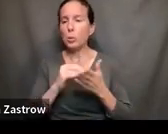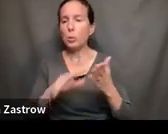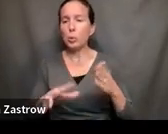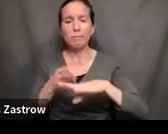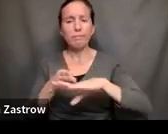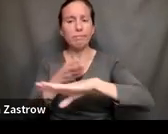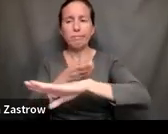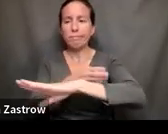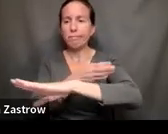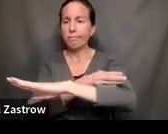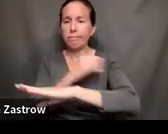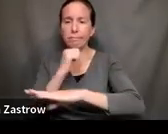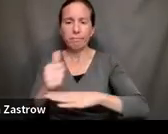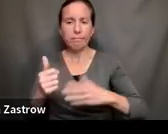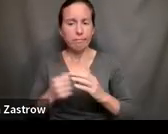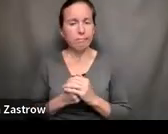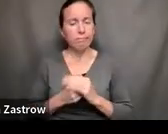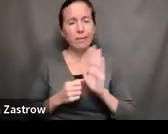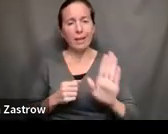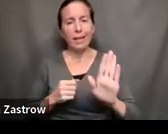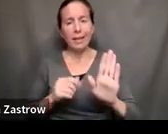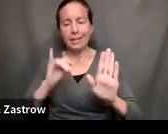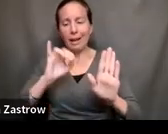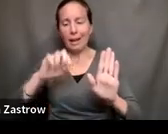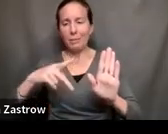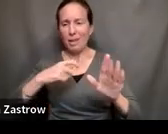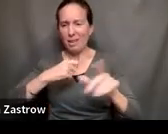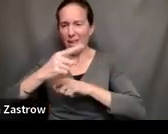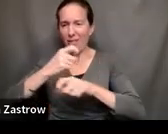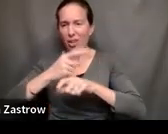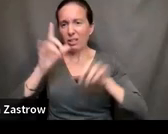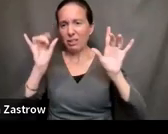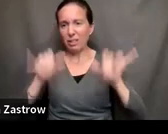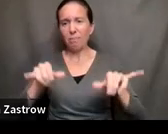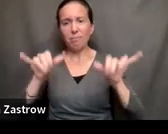His IEP was the same year to year.